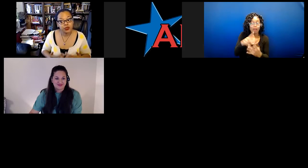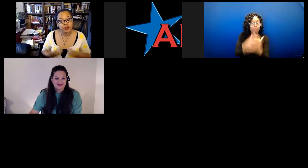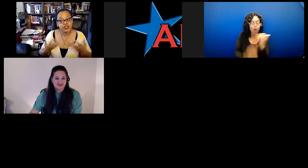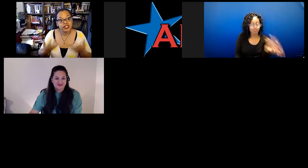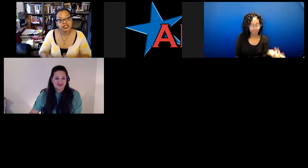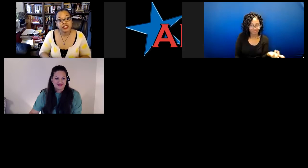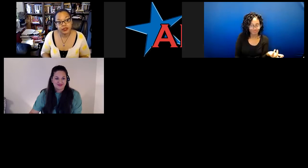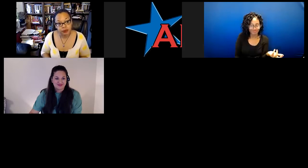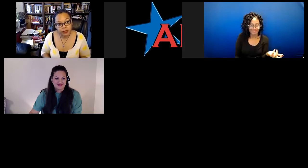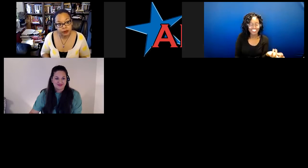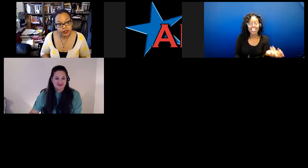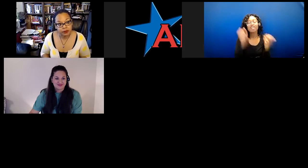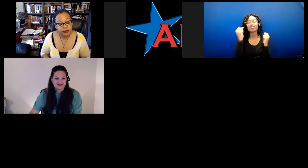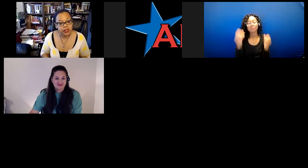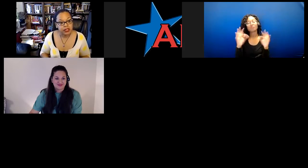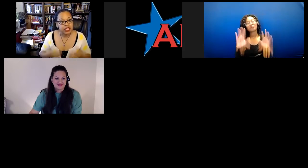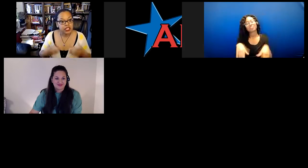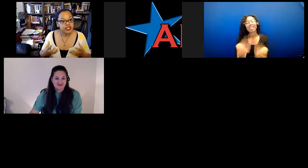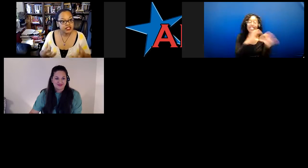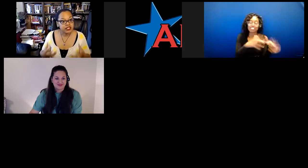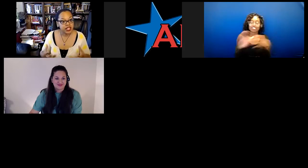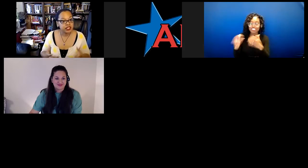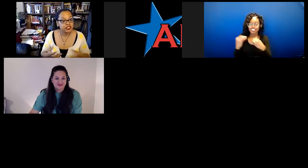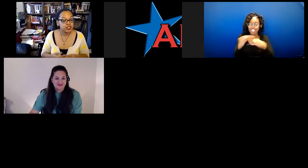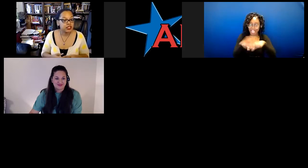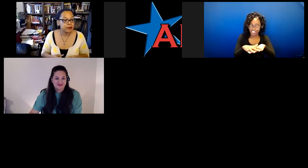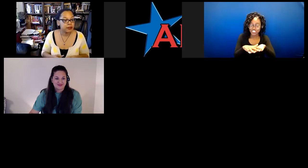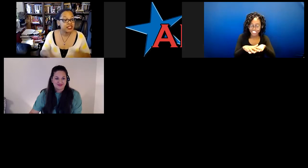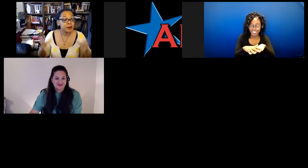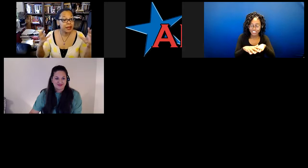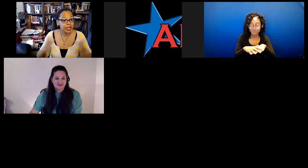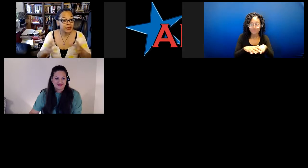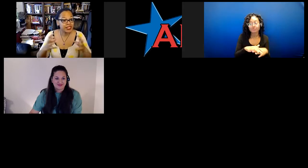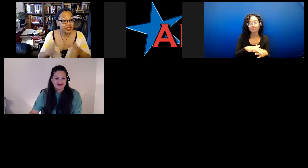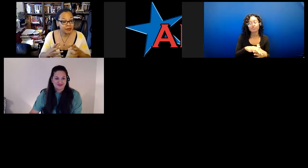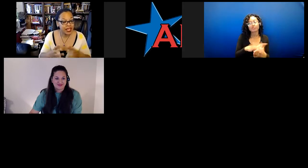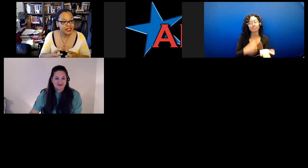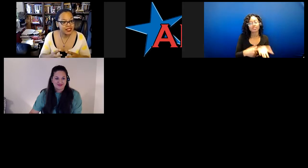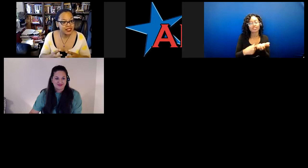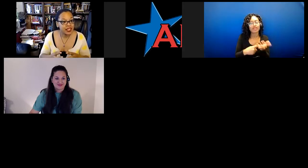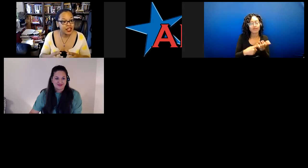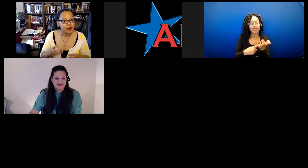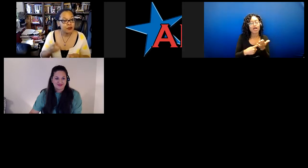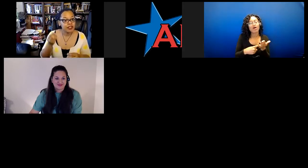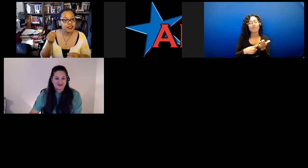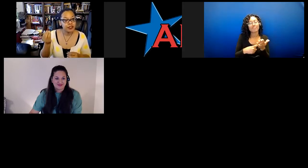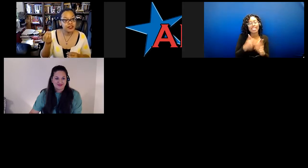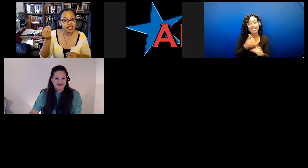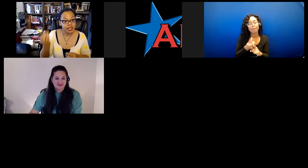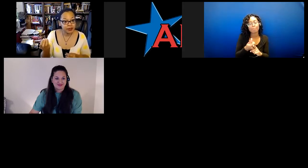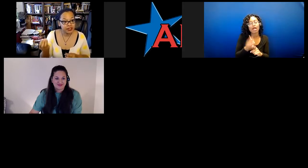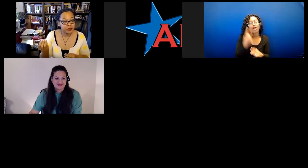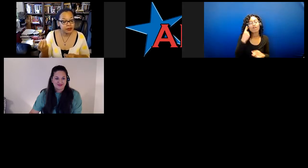where racialized ableism comes in. Intersectionality is talking about the compounded impact of